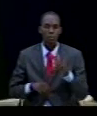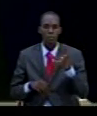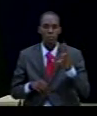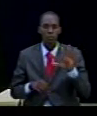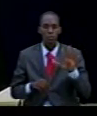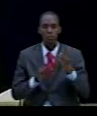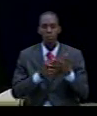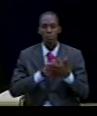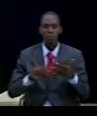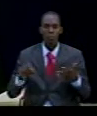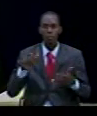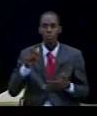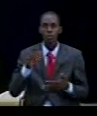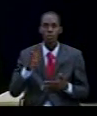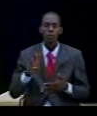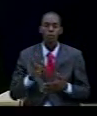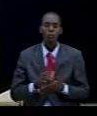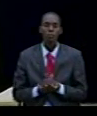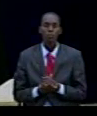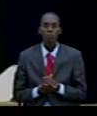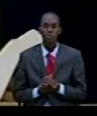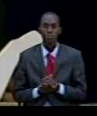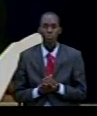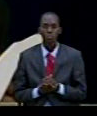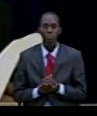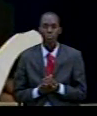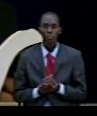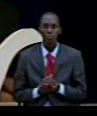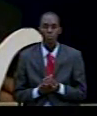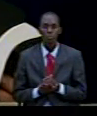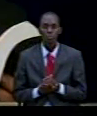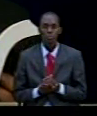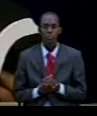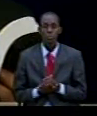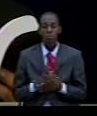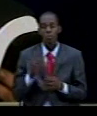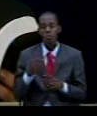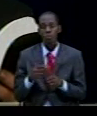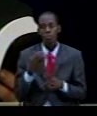65, verse 24. The word of God says,